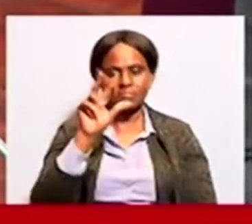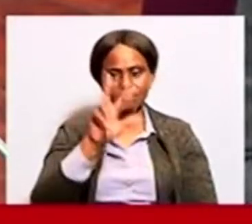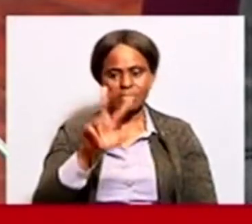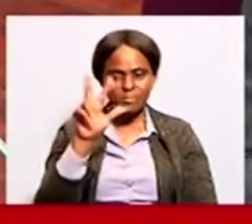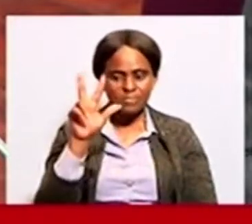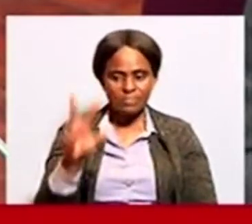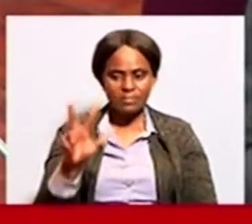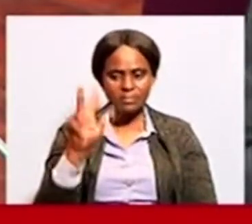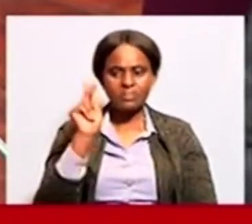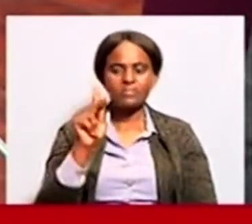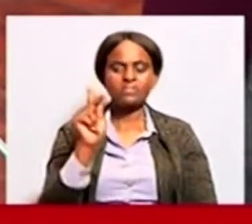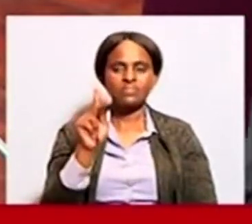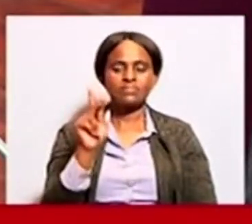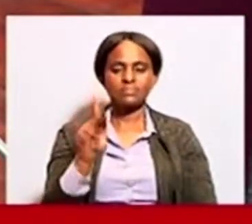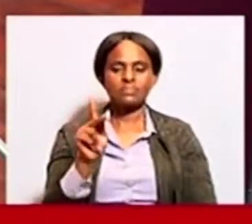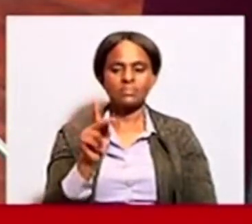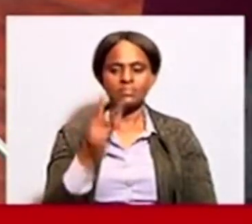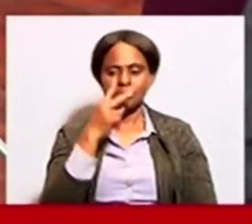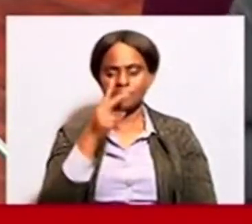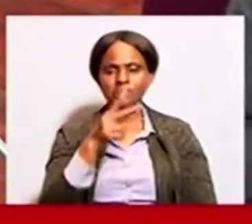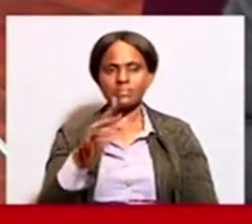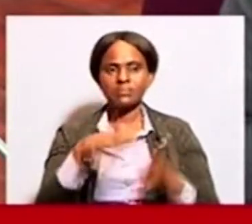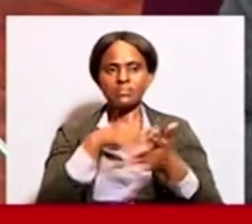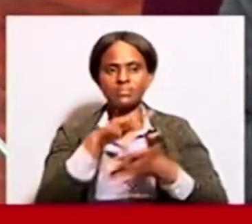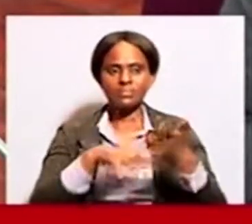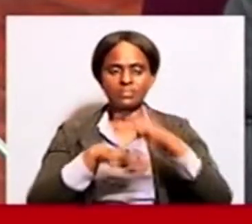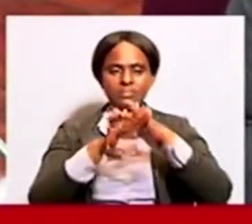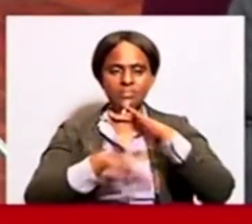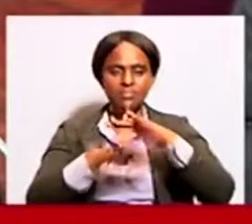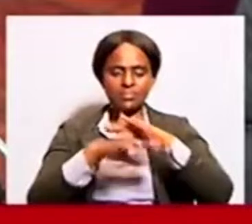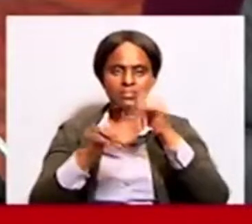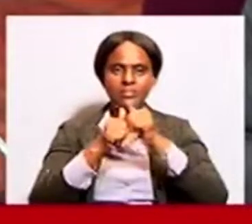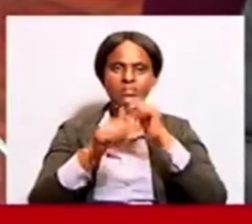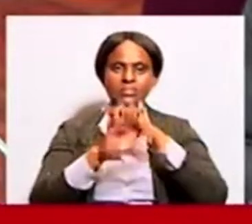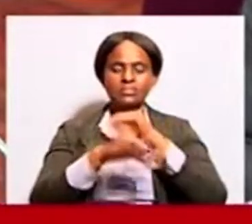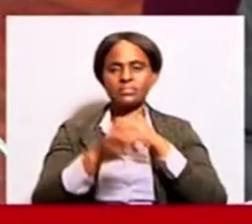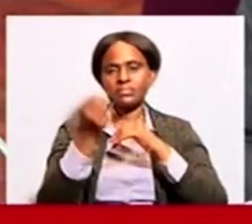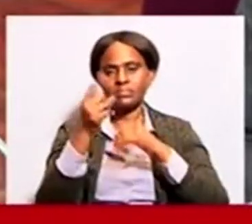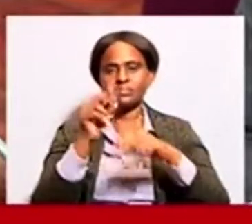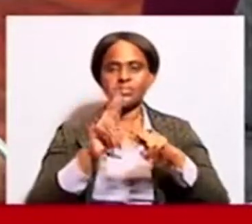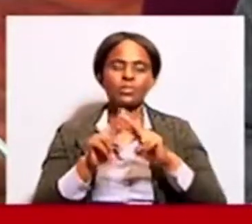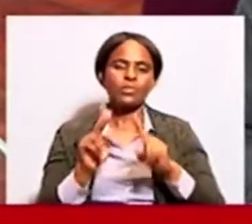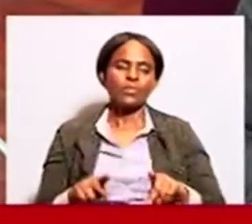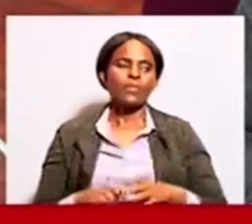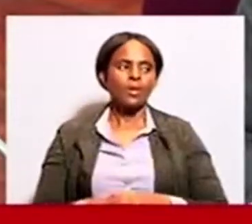191,033 kwacha. See the table below and Appendix 11, Chair.